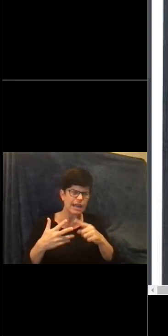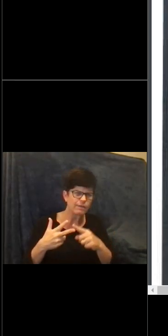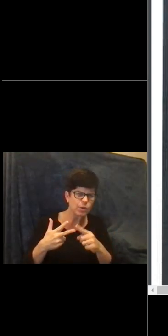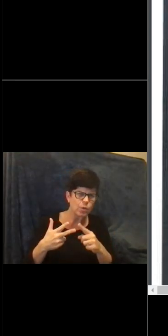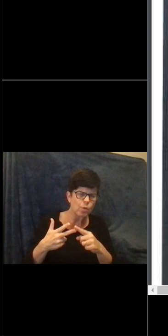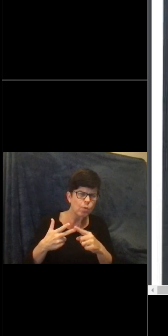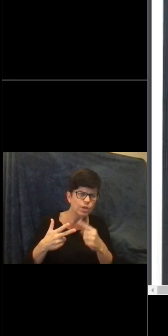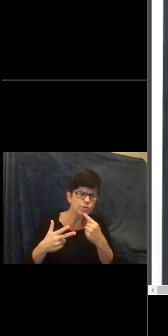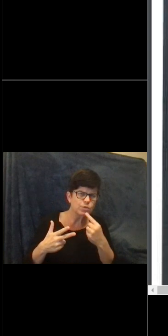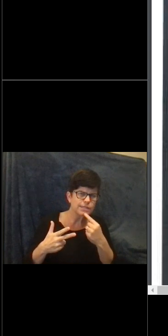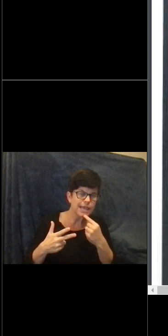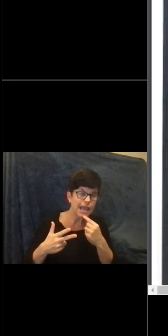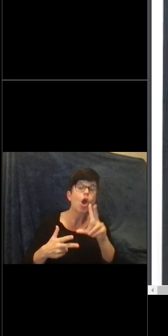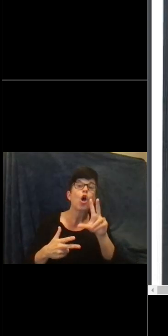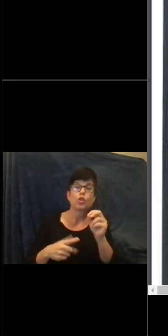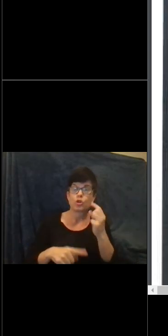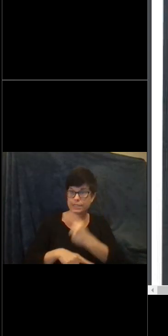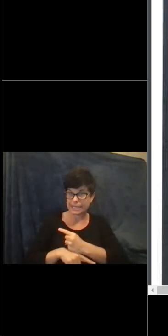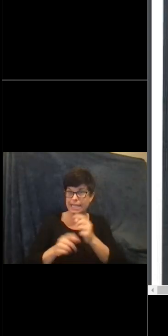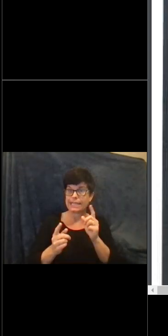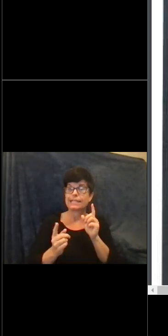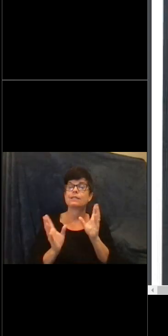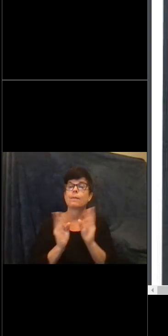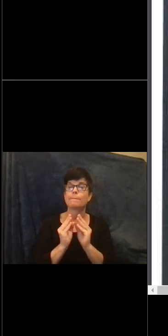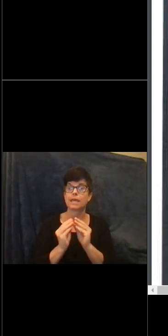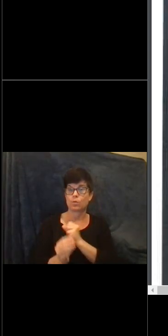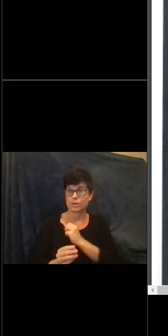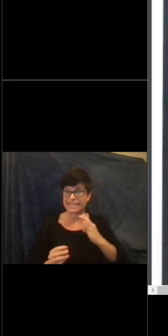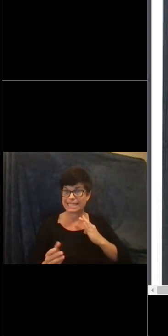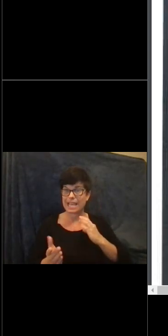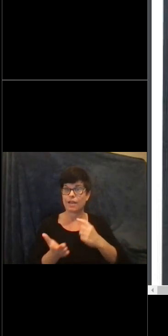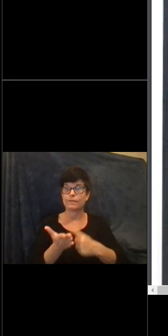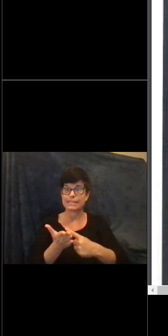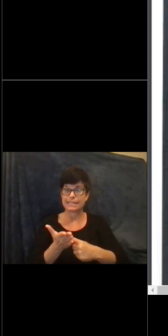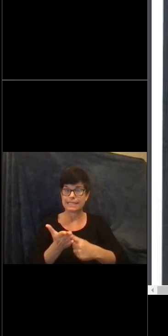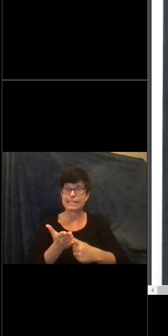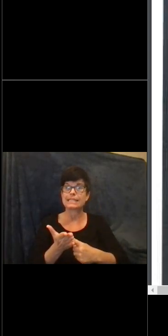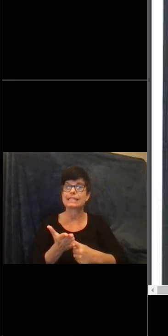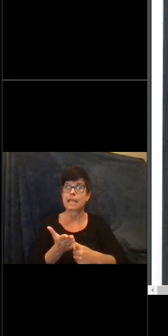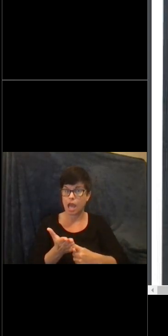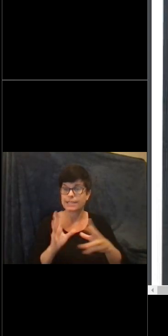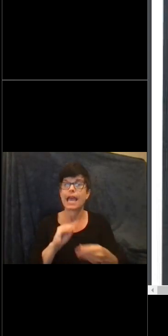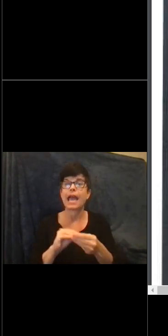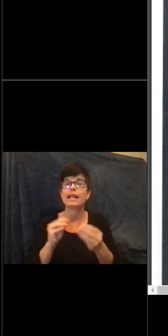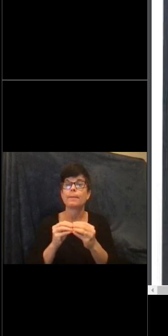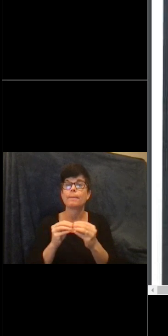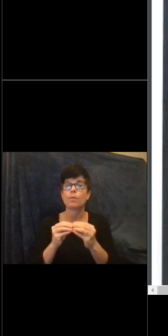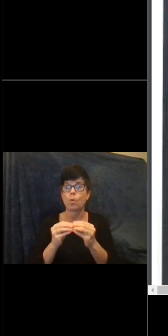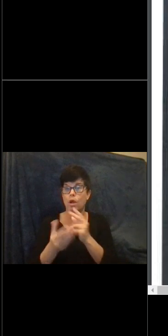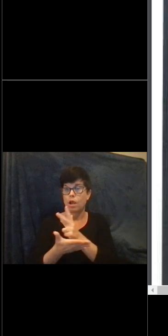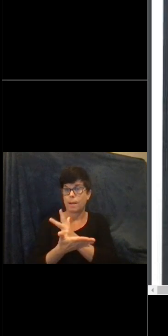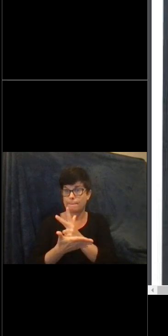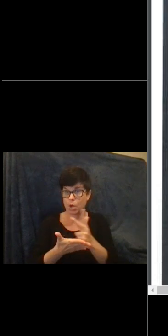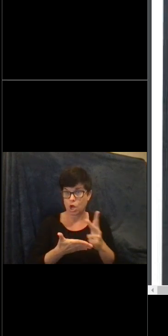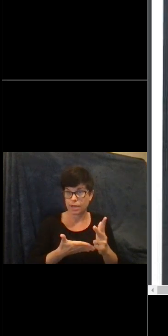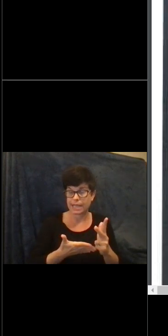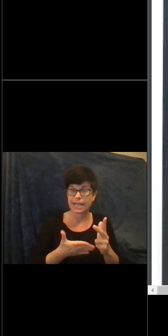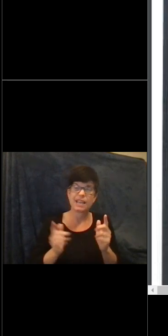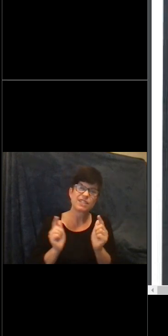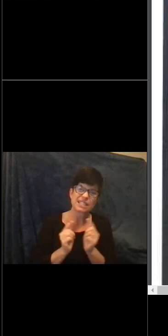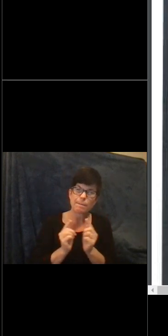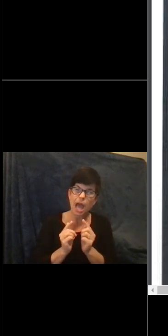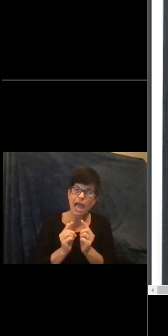So 30 days to meet with staff to discuss maximizing Got public that. Parking. Okay. And then if it's a minor